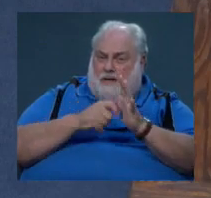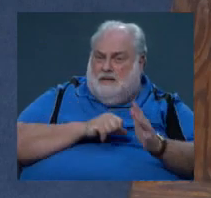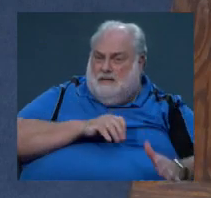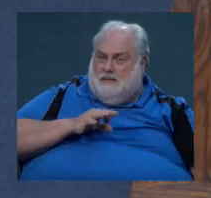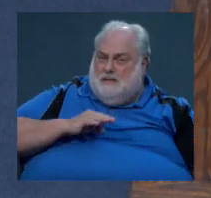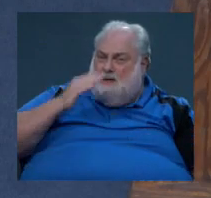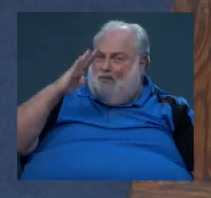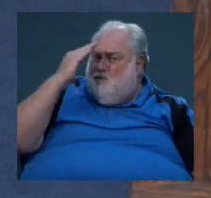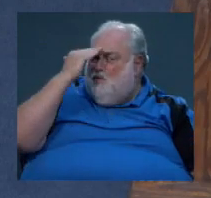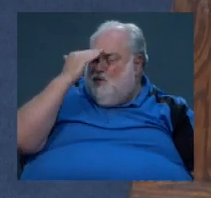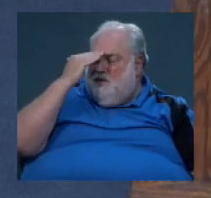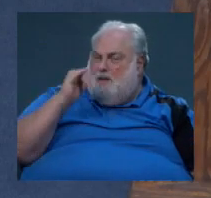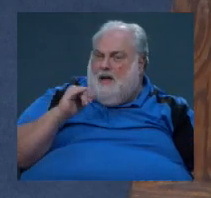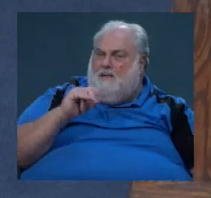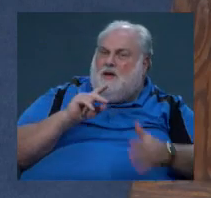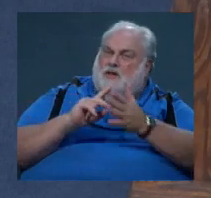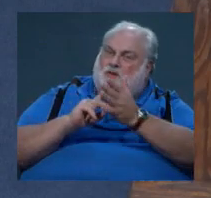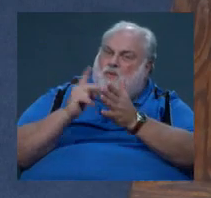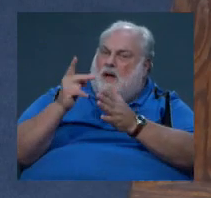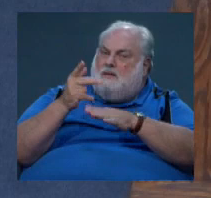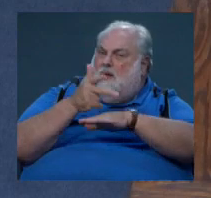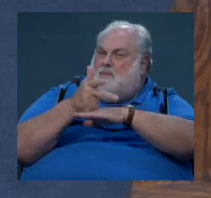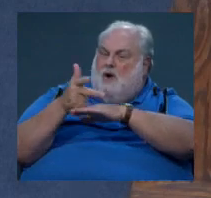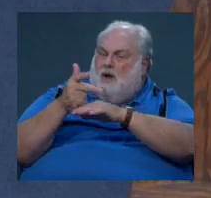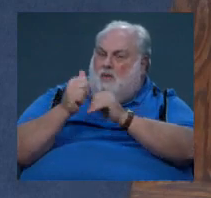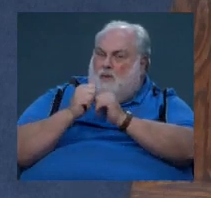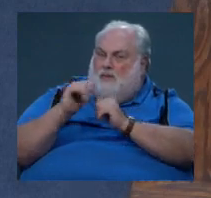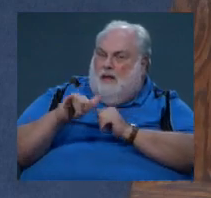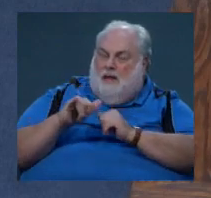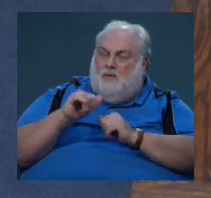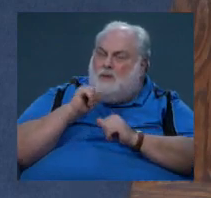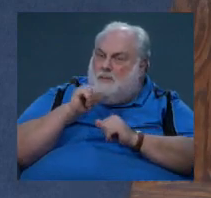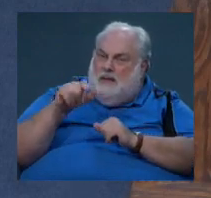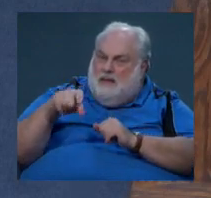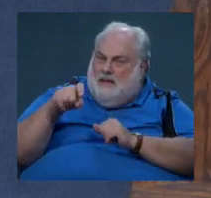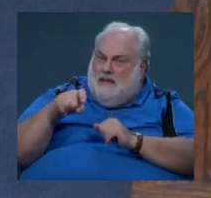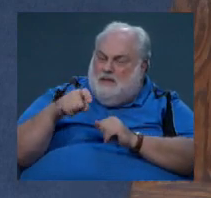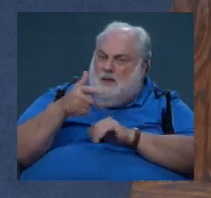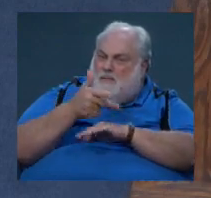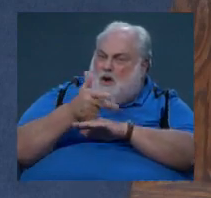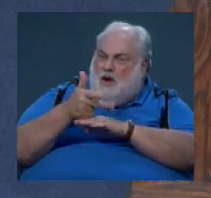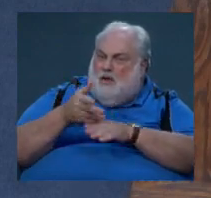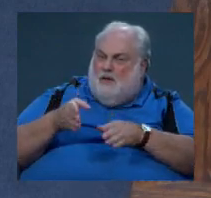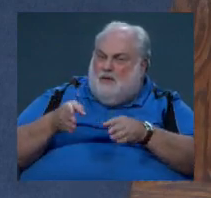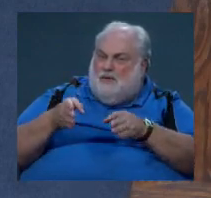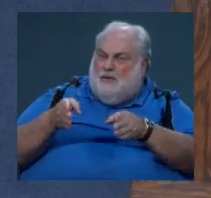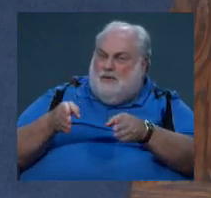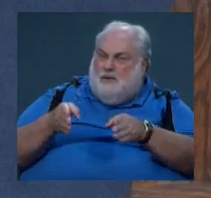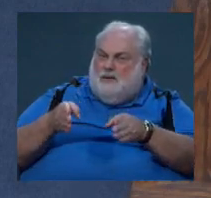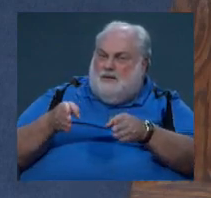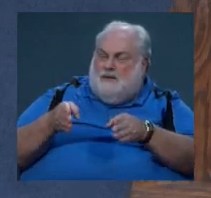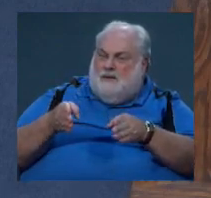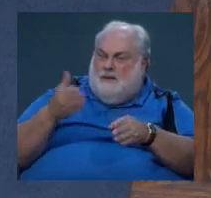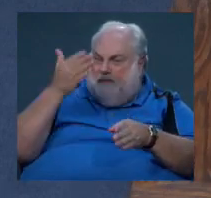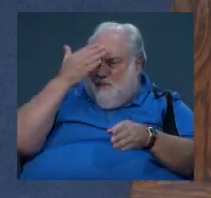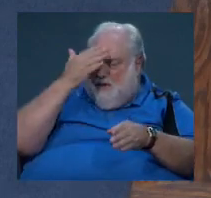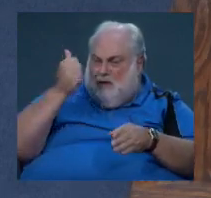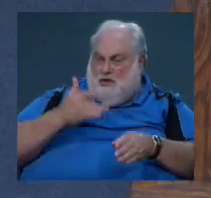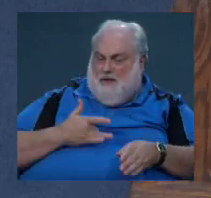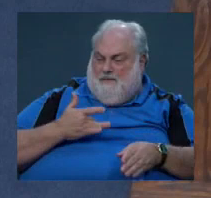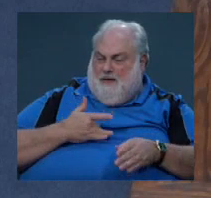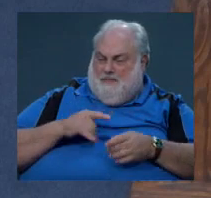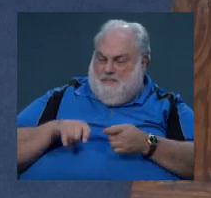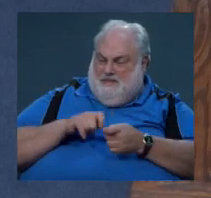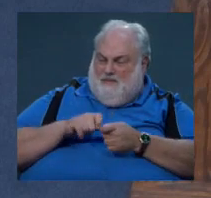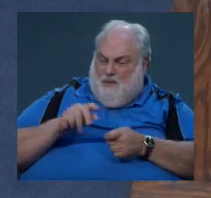know that. I got twice as much parking on this. It won't be a need to park on the street. And then because you feel a